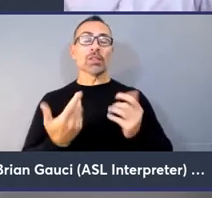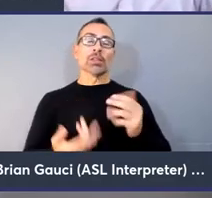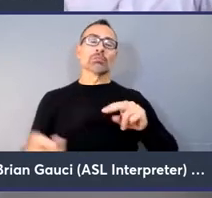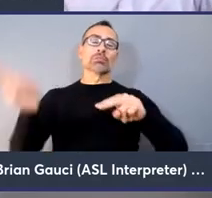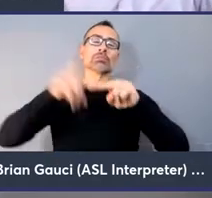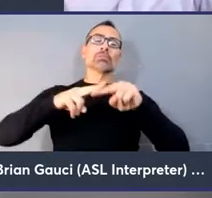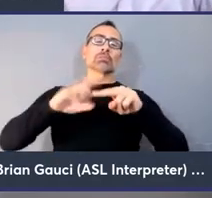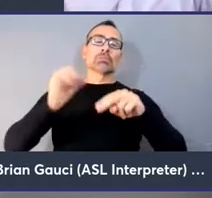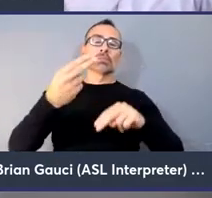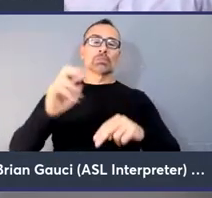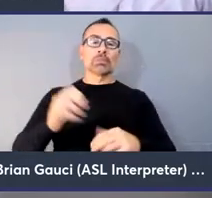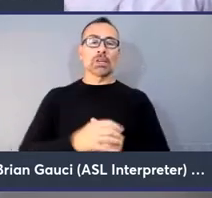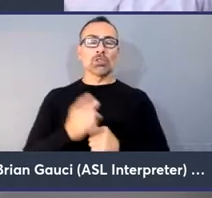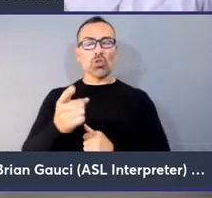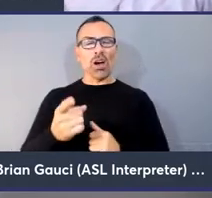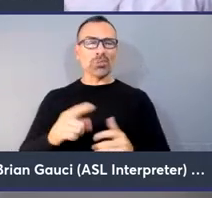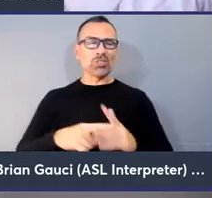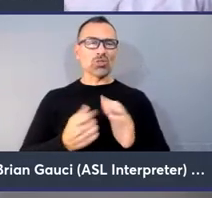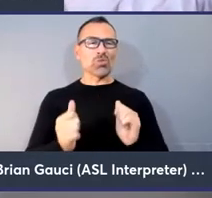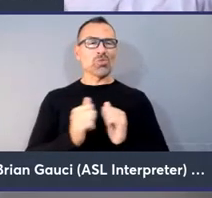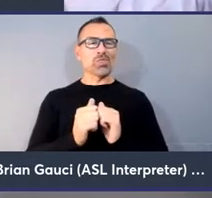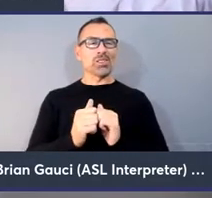bigger cache with 7.2.